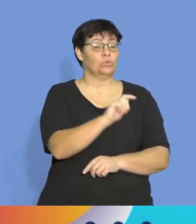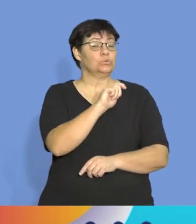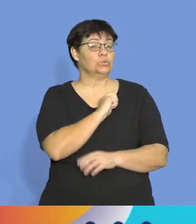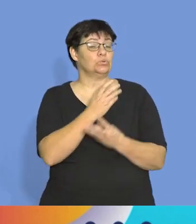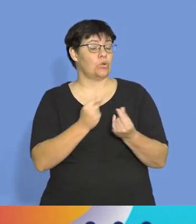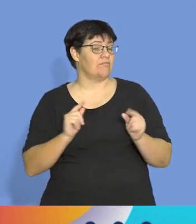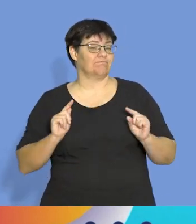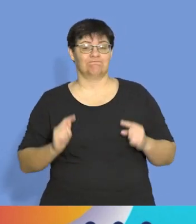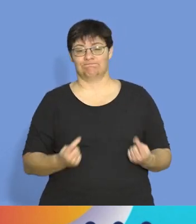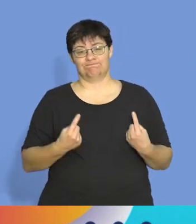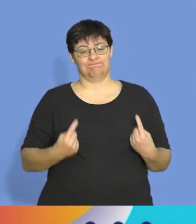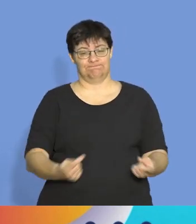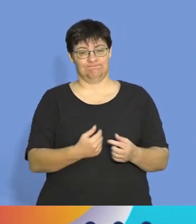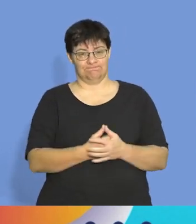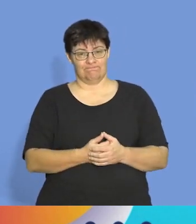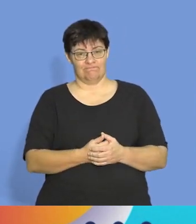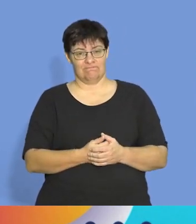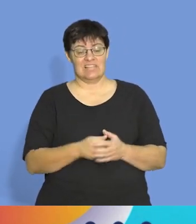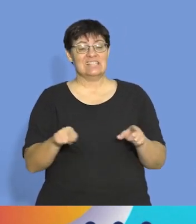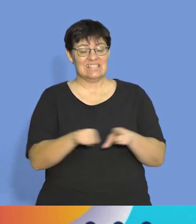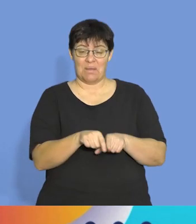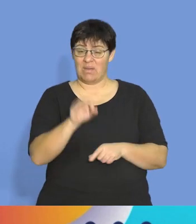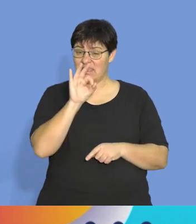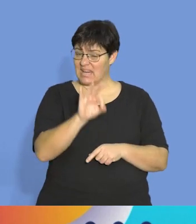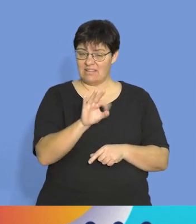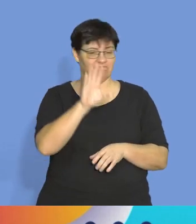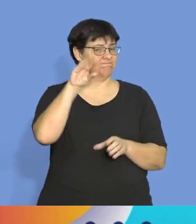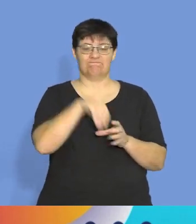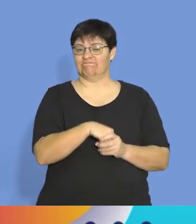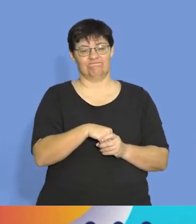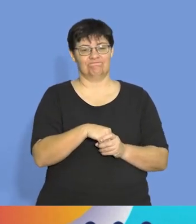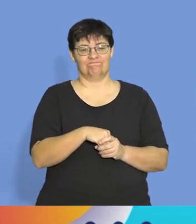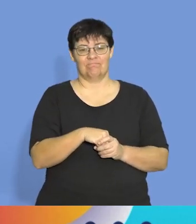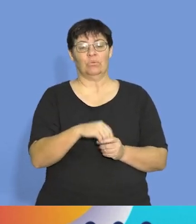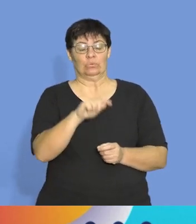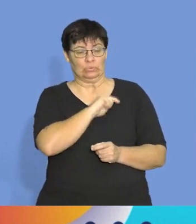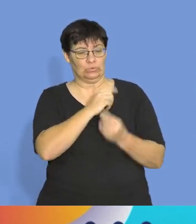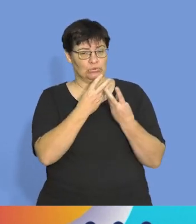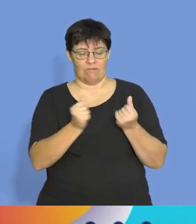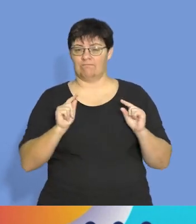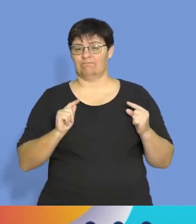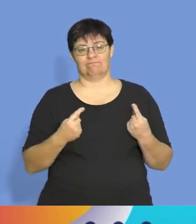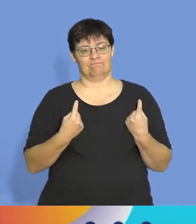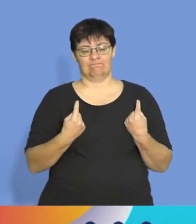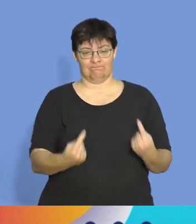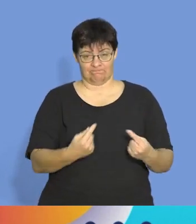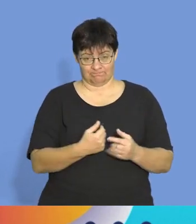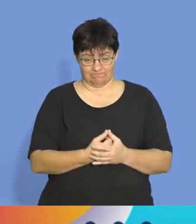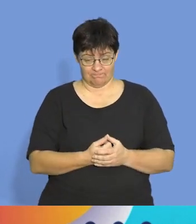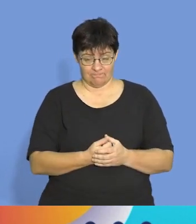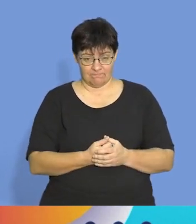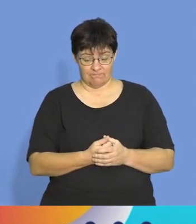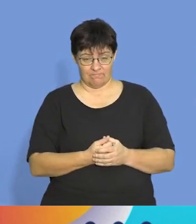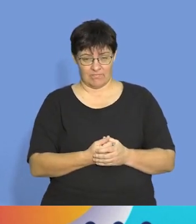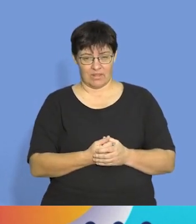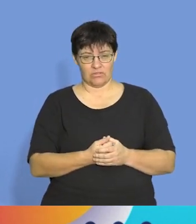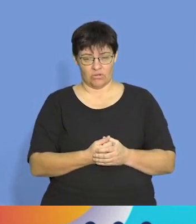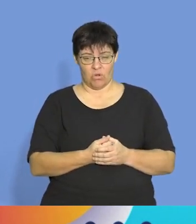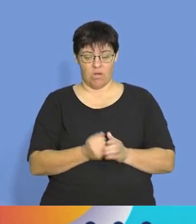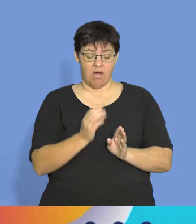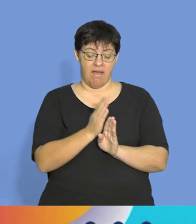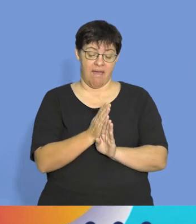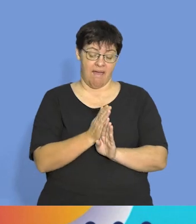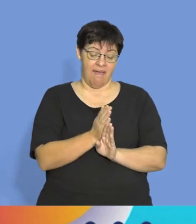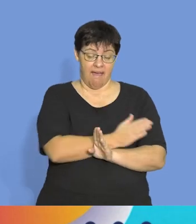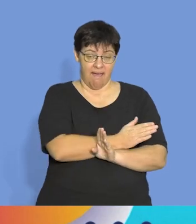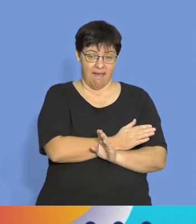a true solution. So even 3 itself does not give us a true solution. We will then look at everything